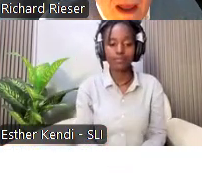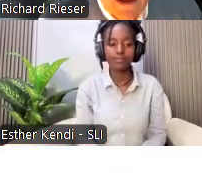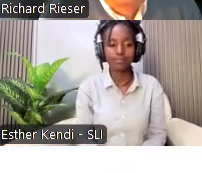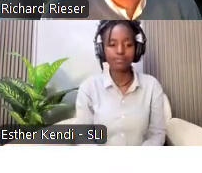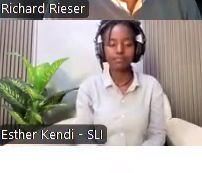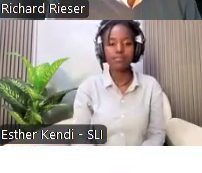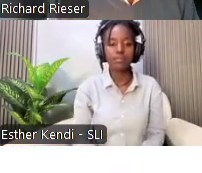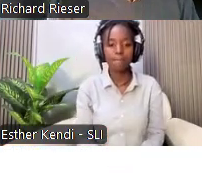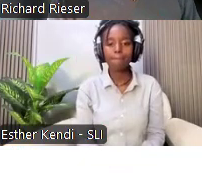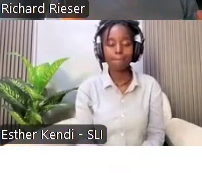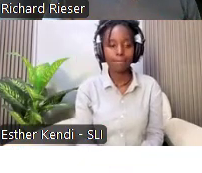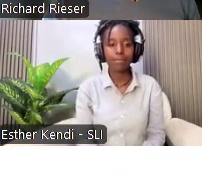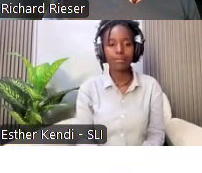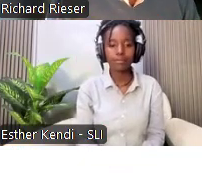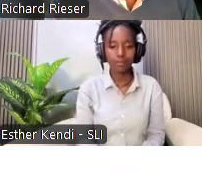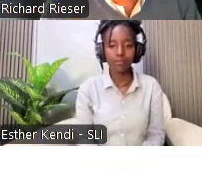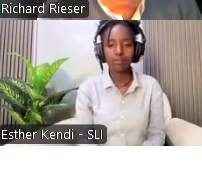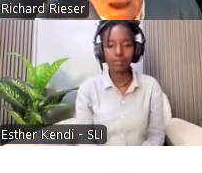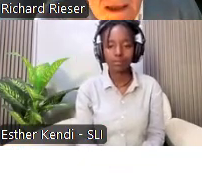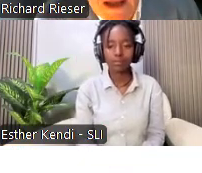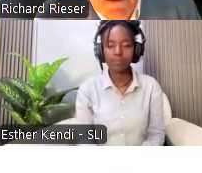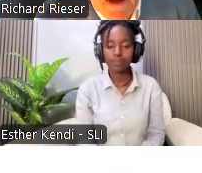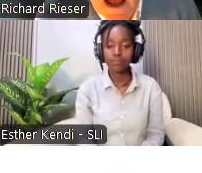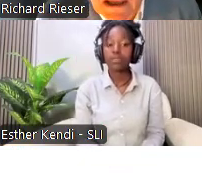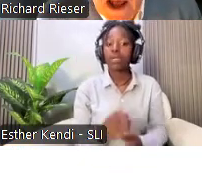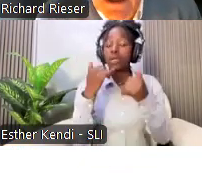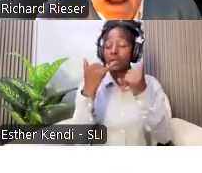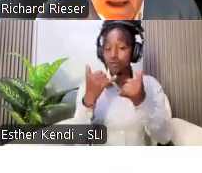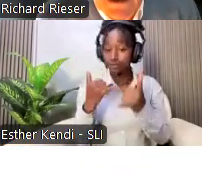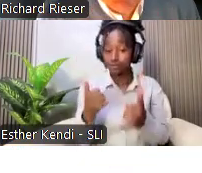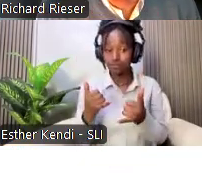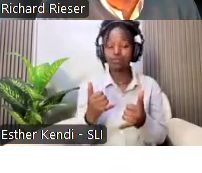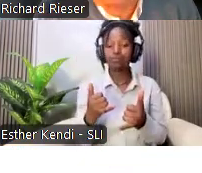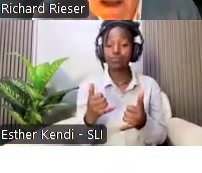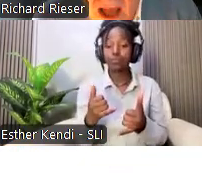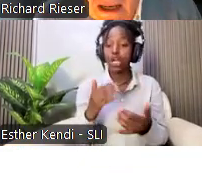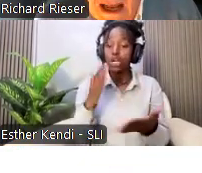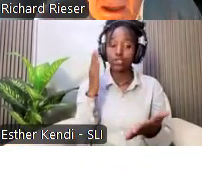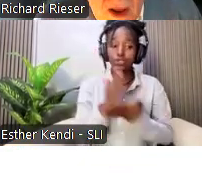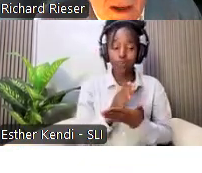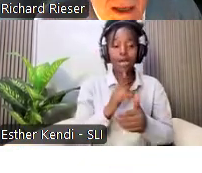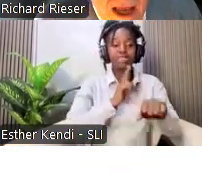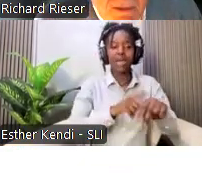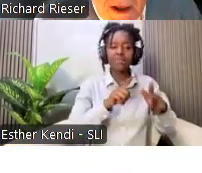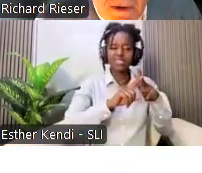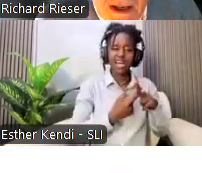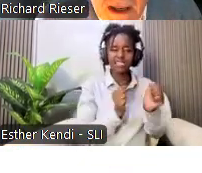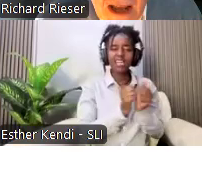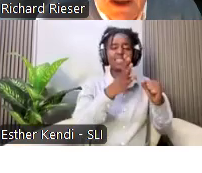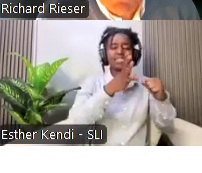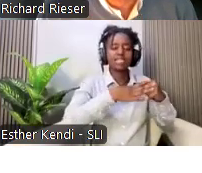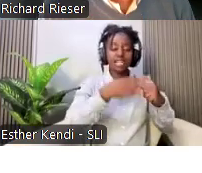slide. So, as I said, UPI started this. It was in 1981 that Disabled